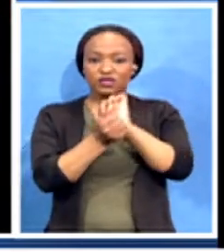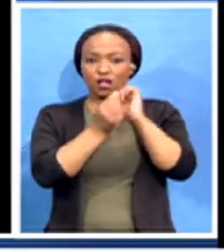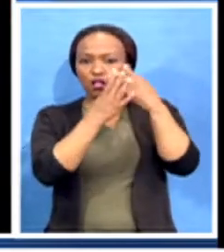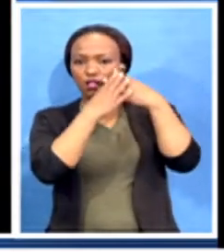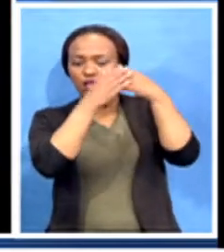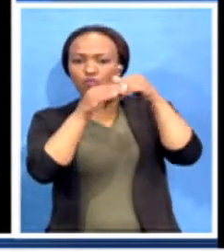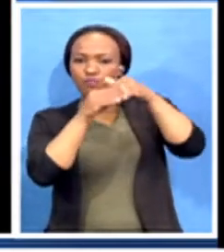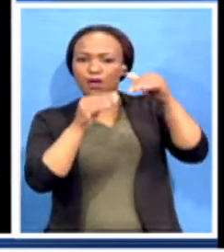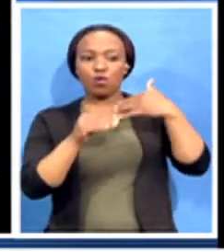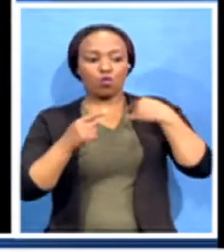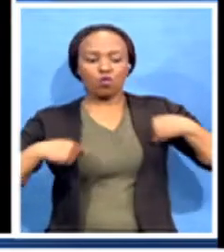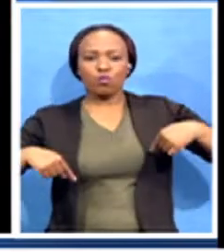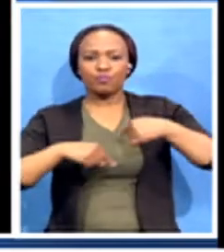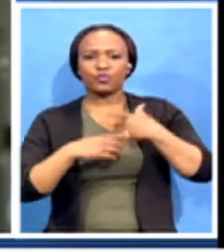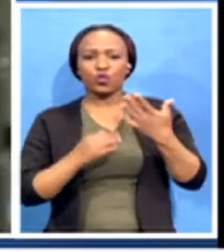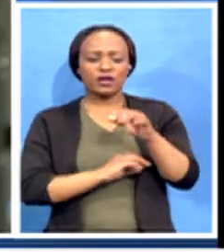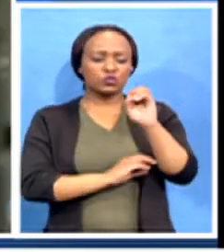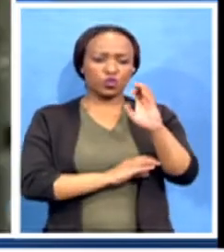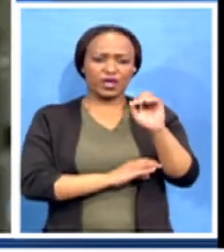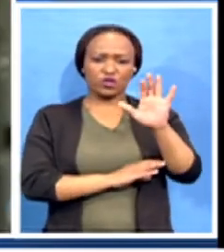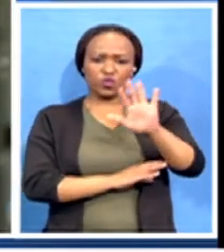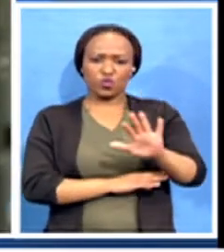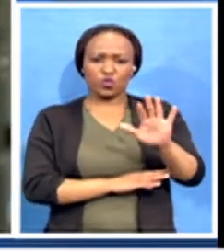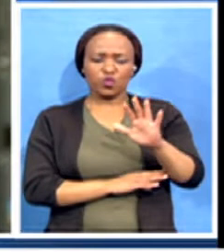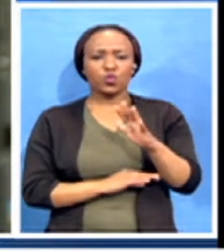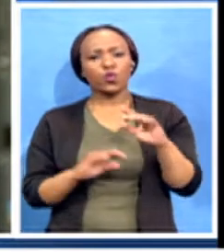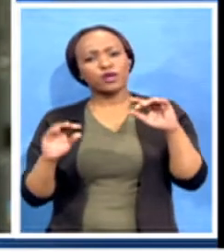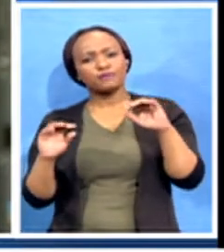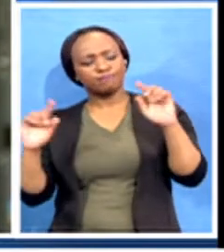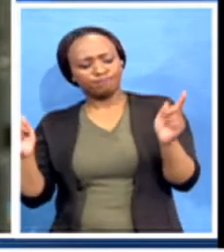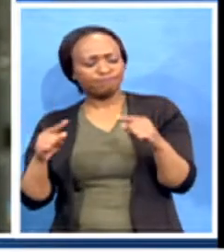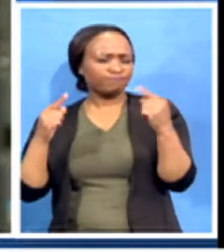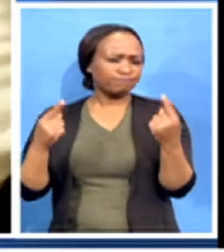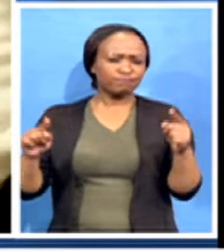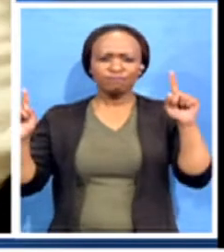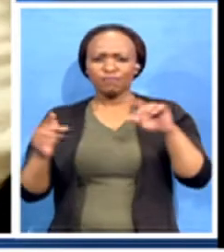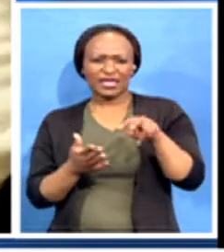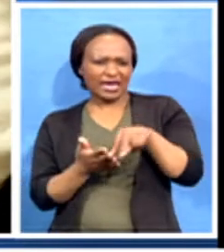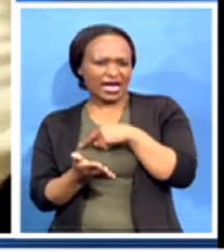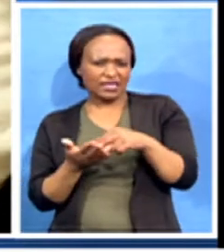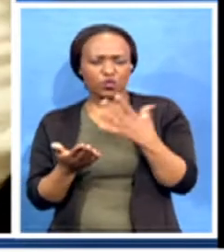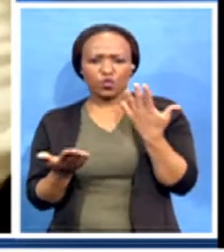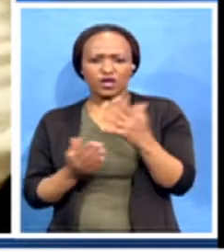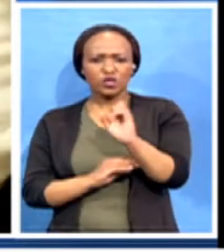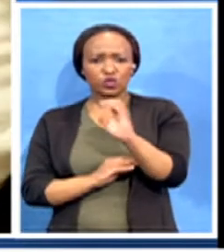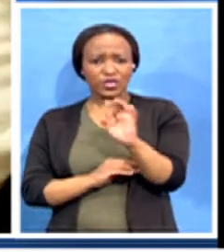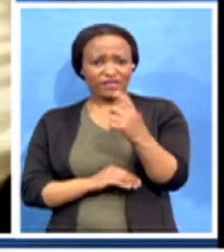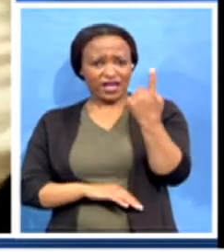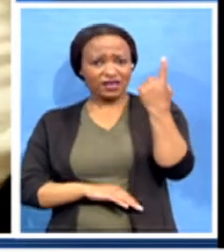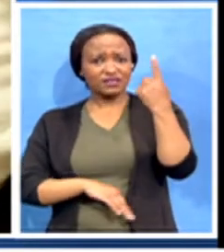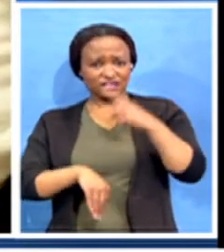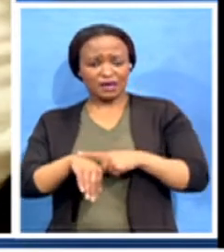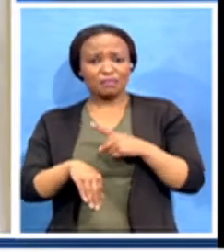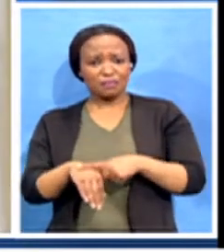in Soweto. We were all singing and dancing in Soweto. And that was the first